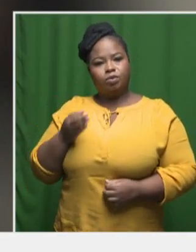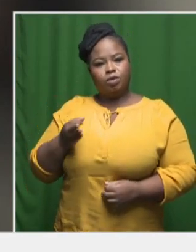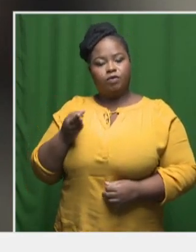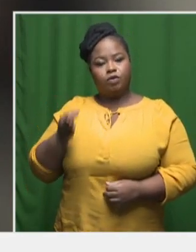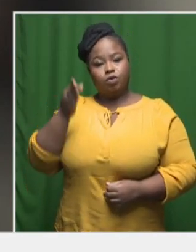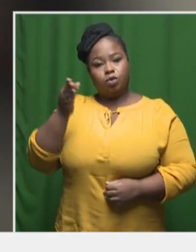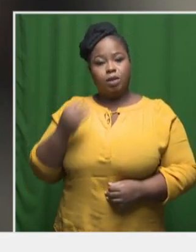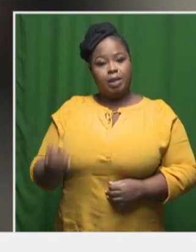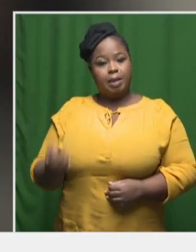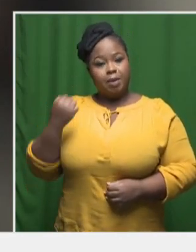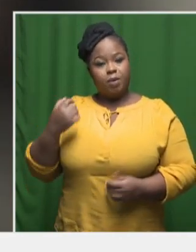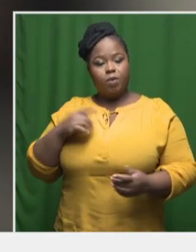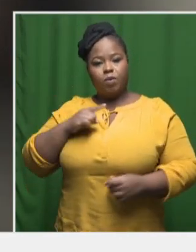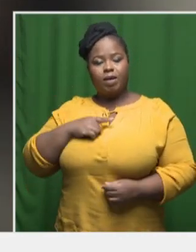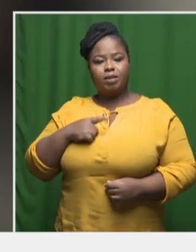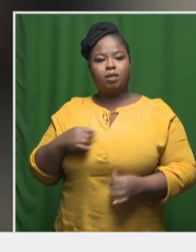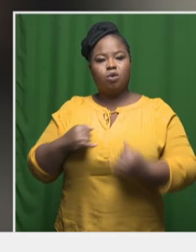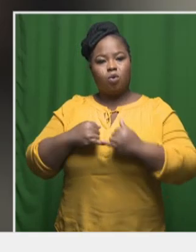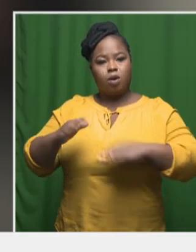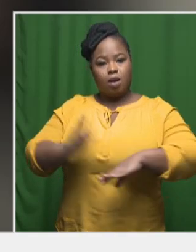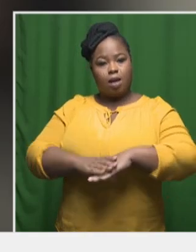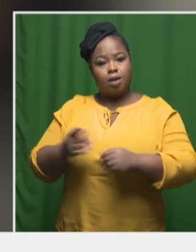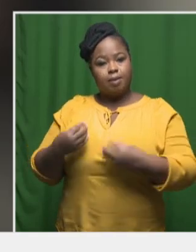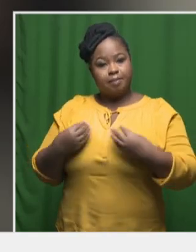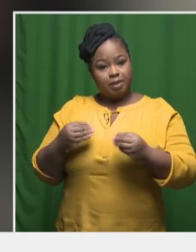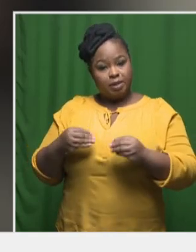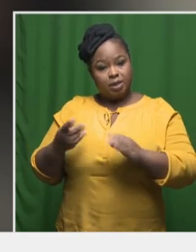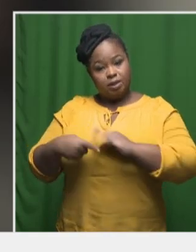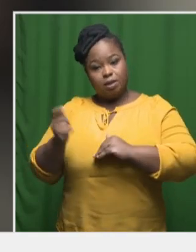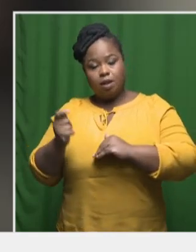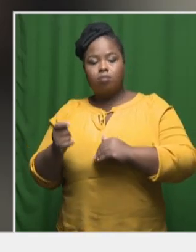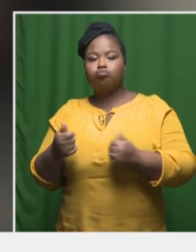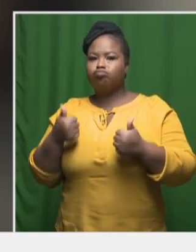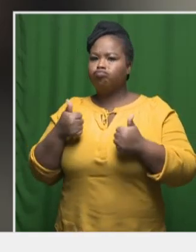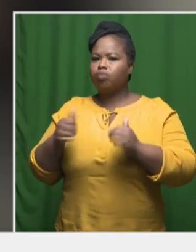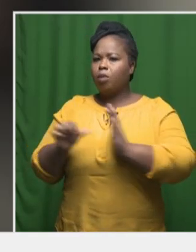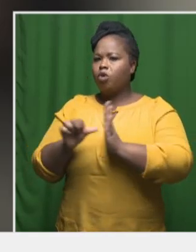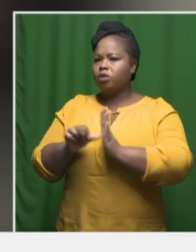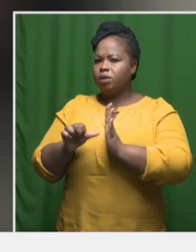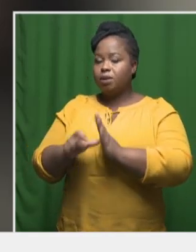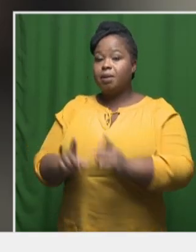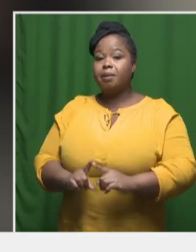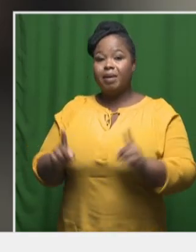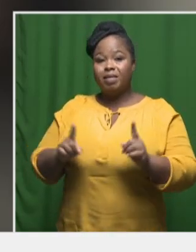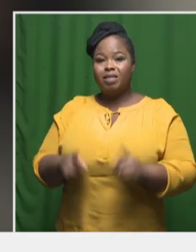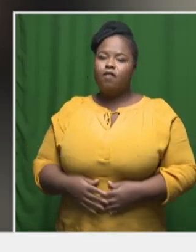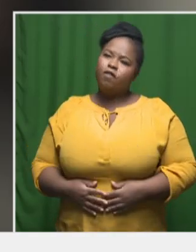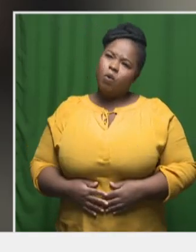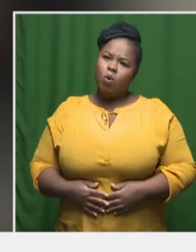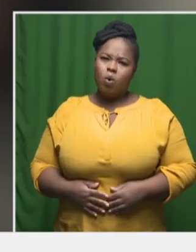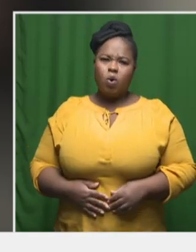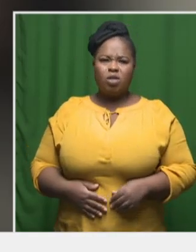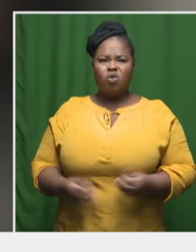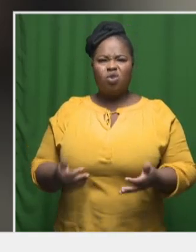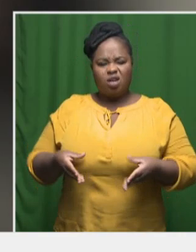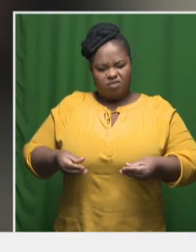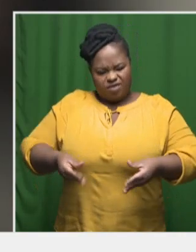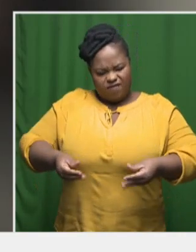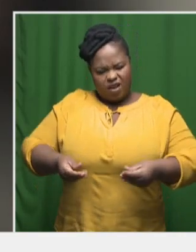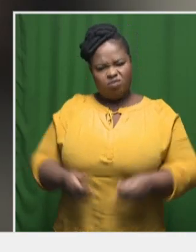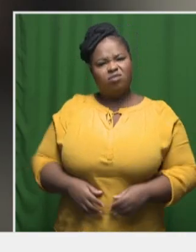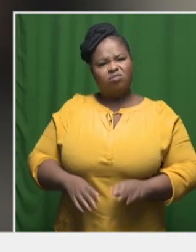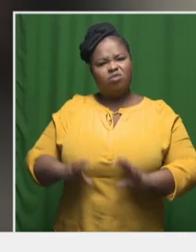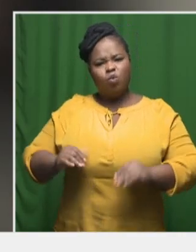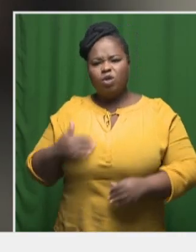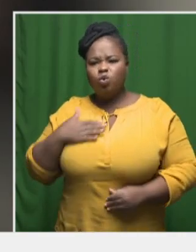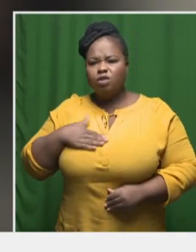The power of e-commerce is very, very powerful and important. But specifically in the interior space, you kind of want to be able to touch your couch and feel it, know what